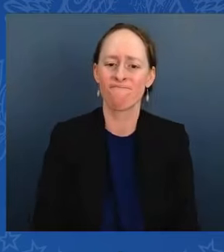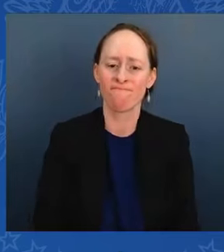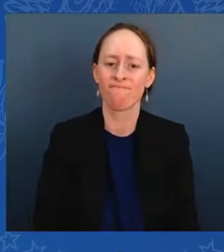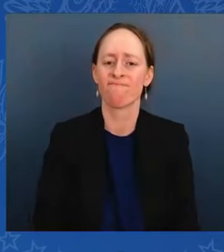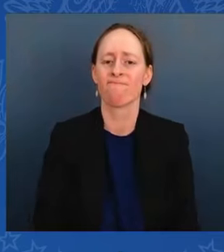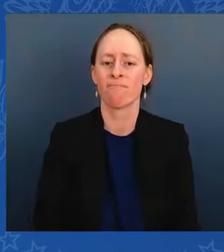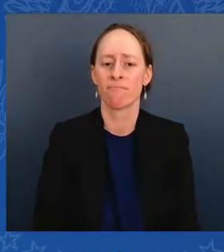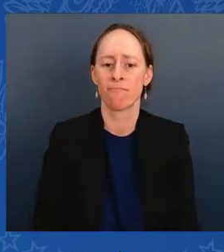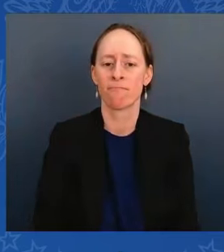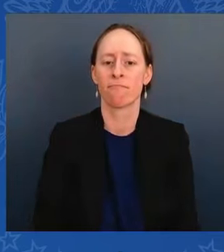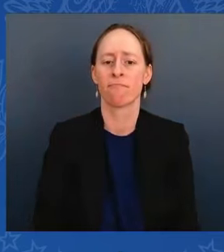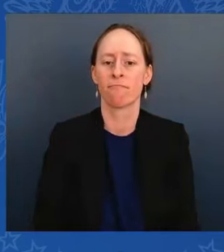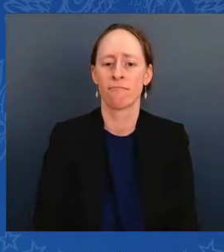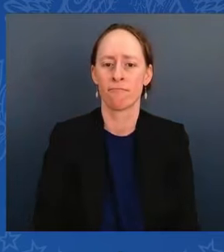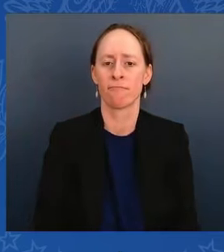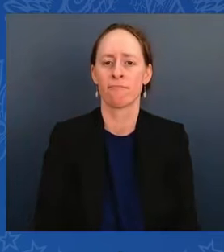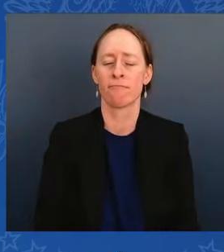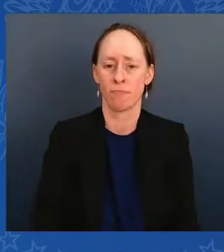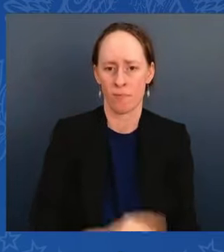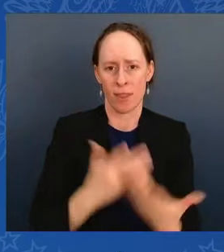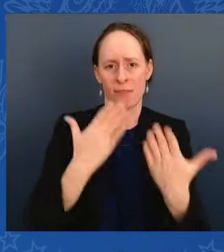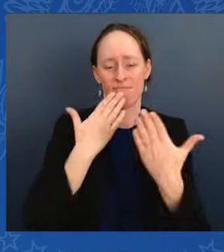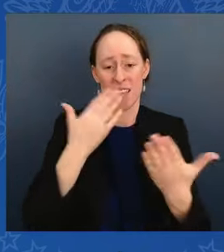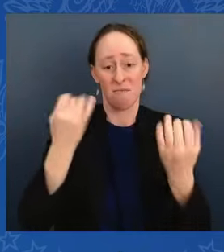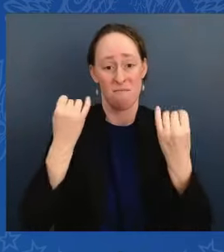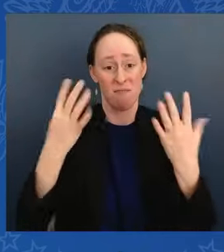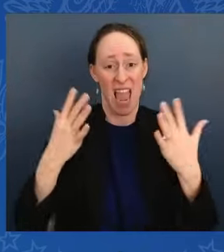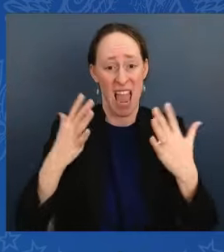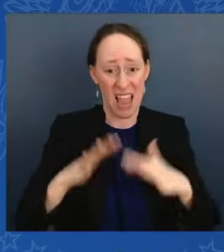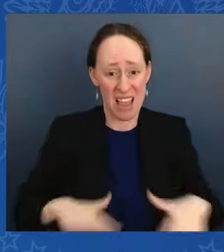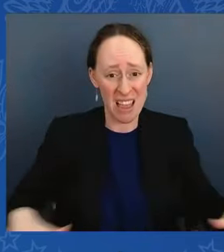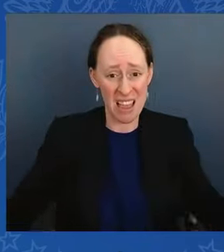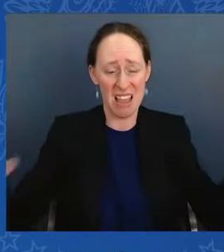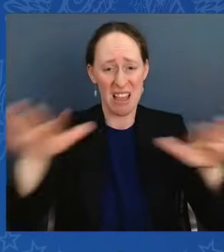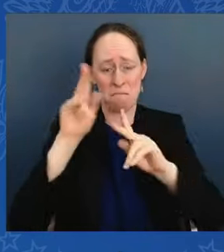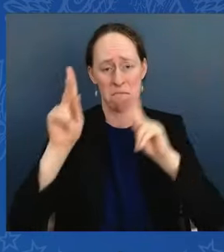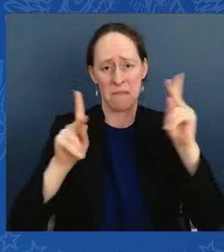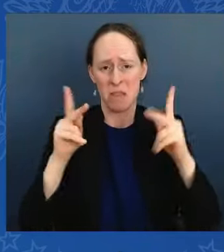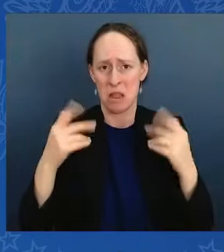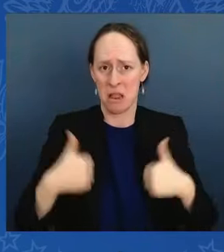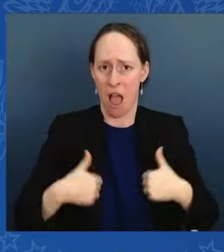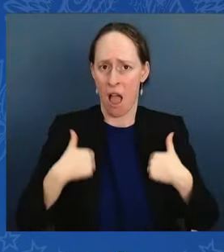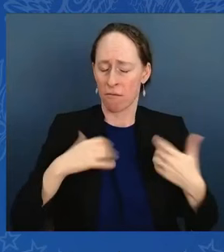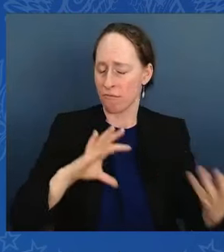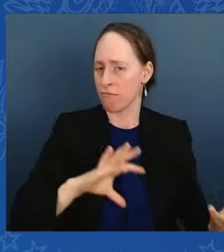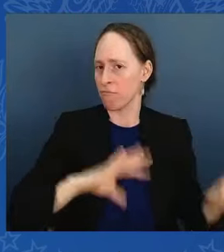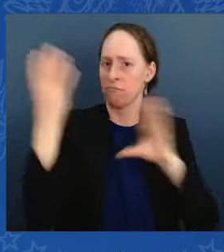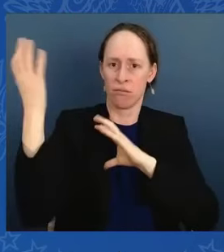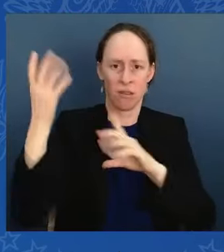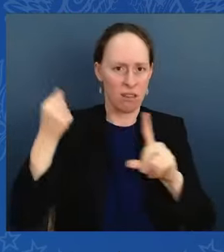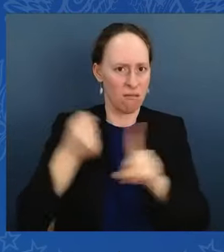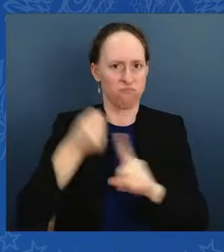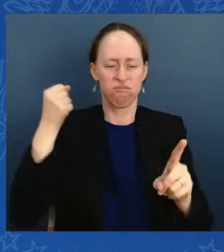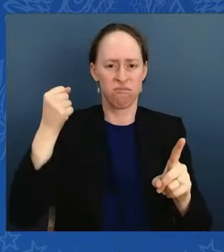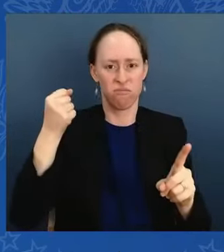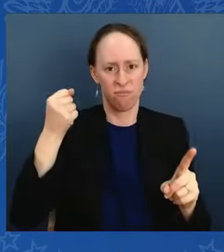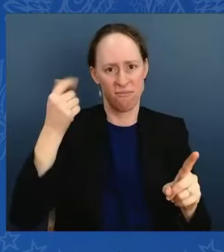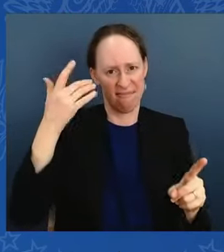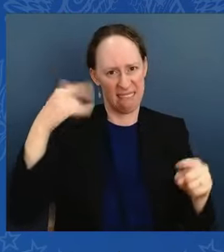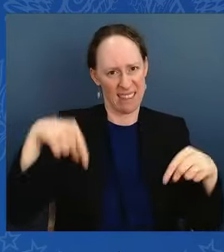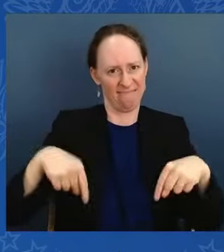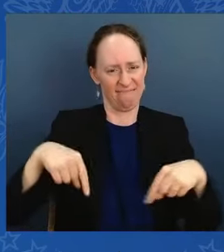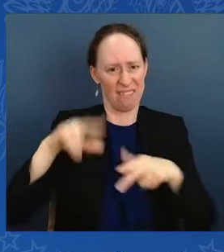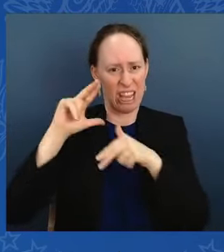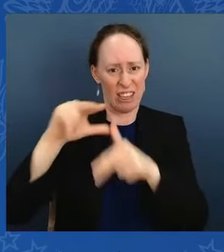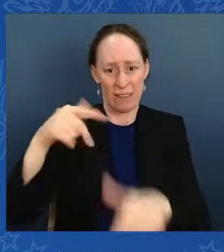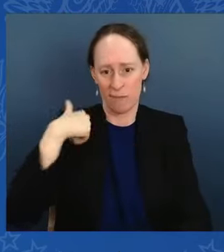impacted by the aftermath of this incredible storm weigh heavily on all of our minds, and certainly at USDA. We join